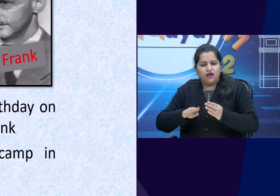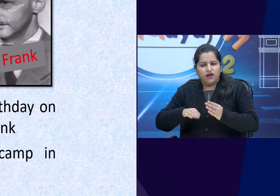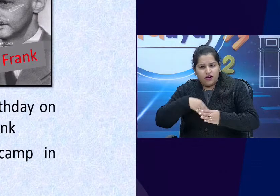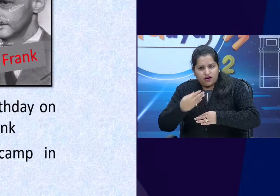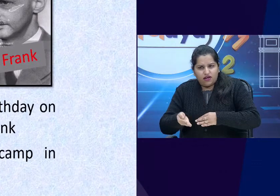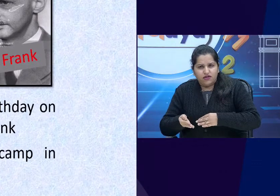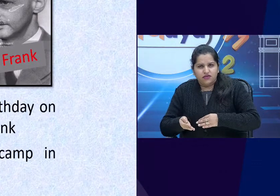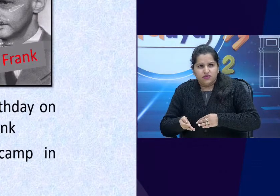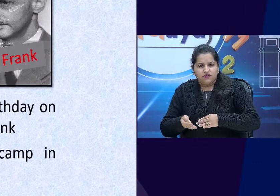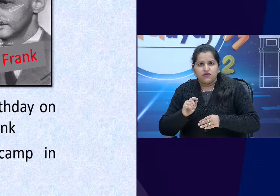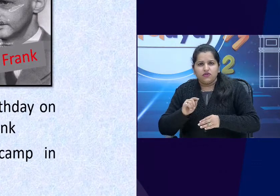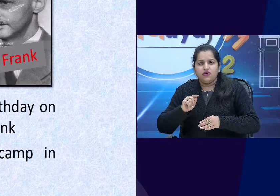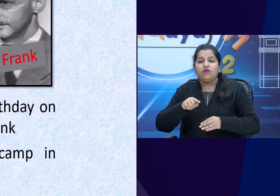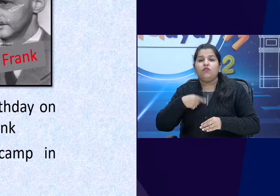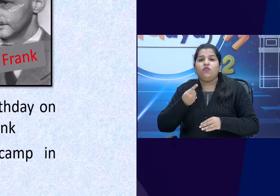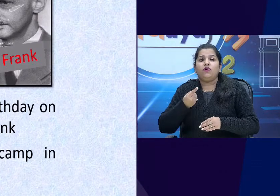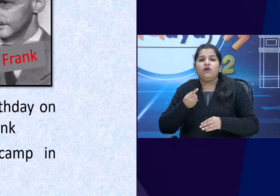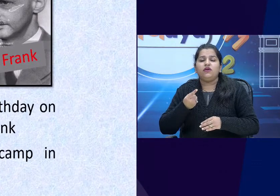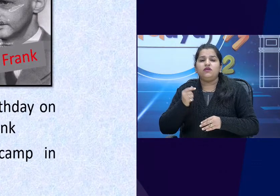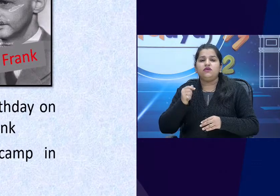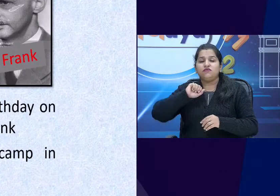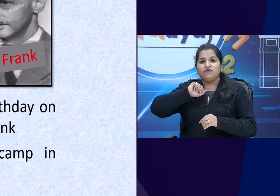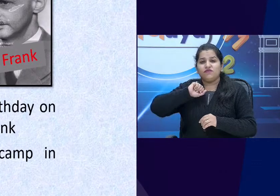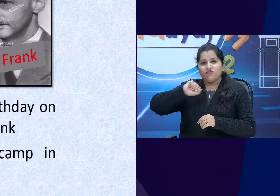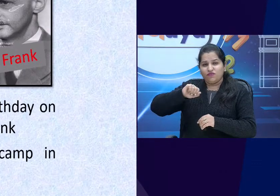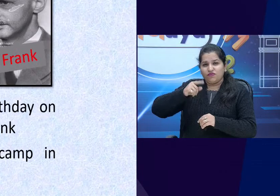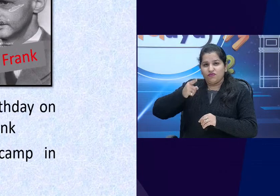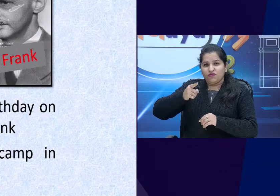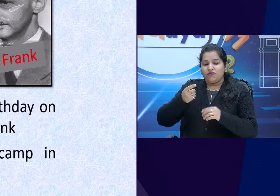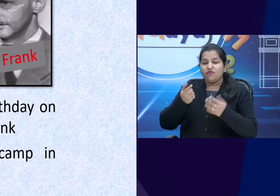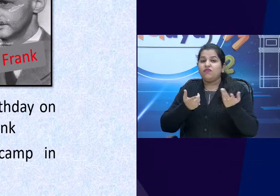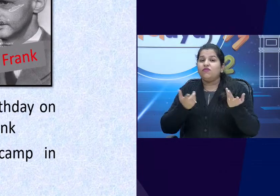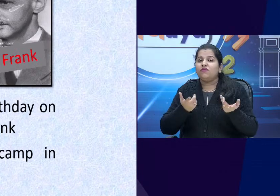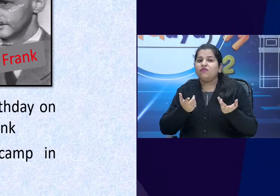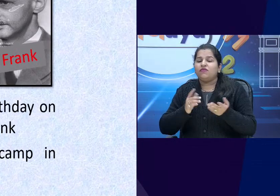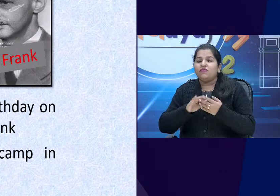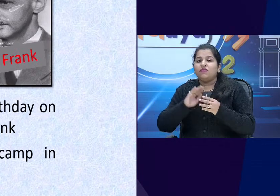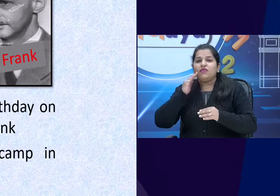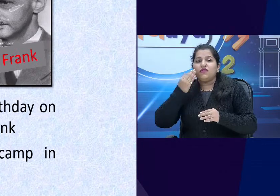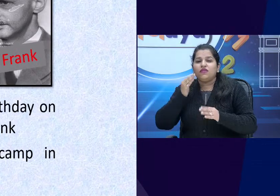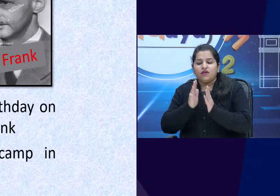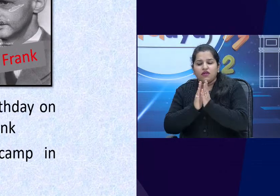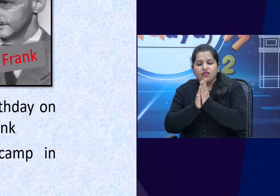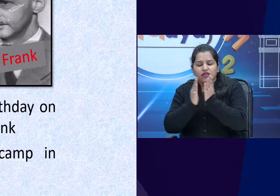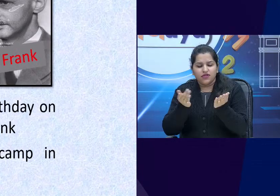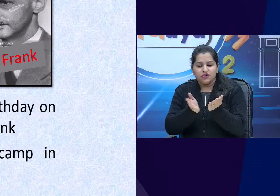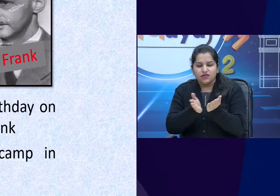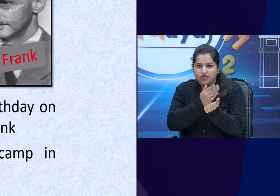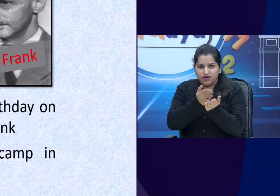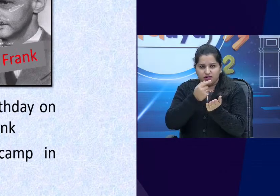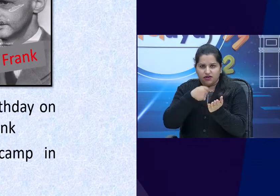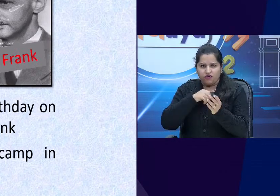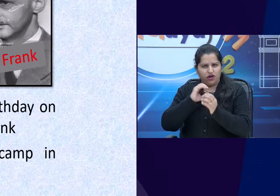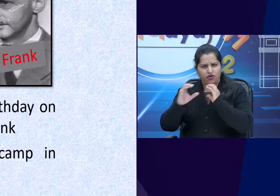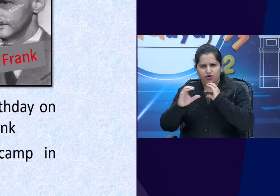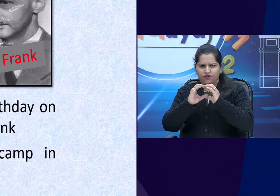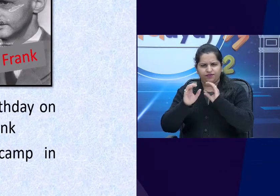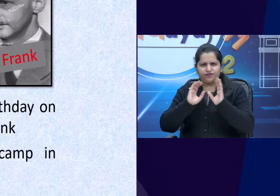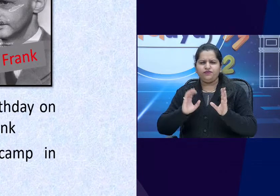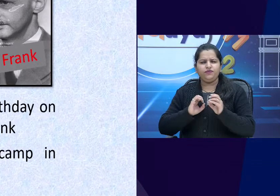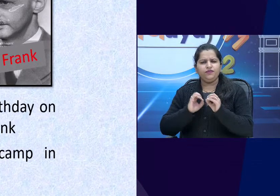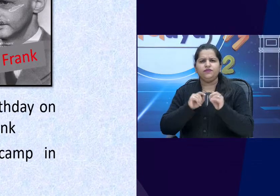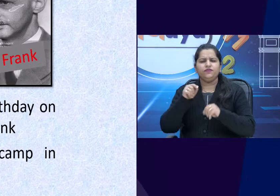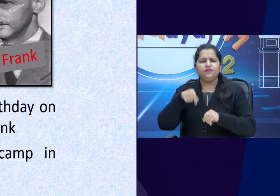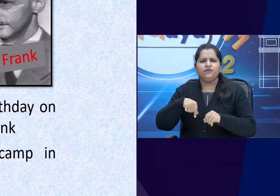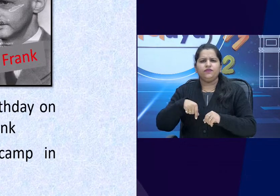now what does this Anne Frank's diary? Now here in this lesson, we are not discussing whatever